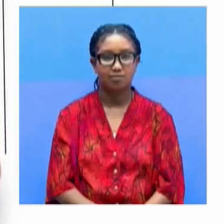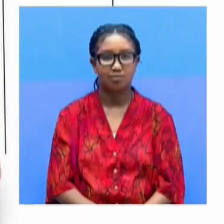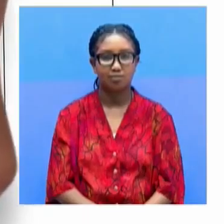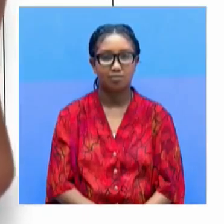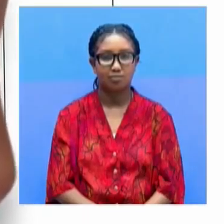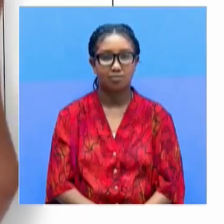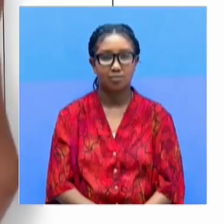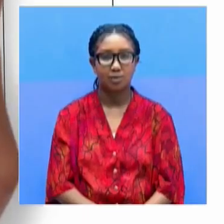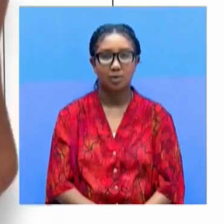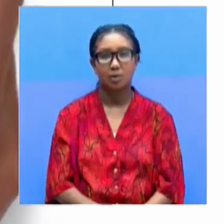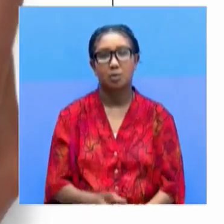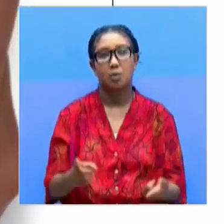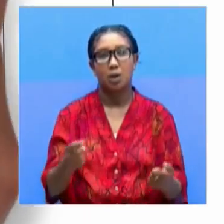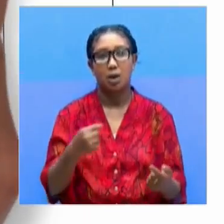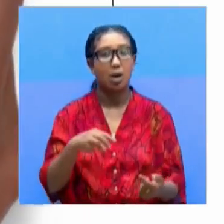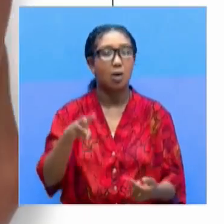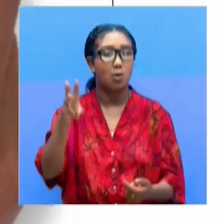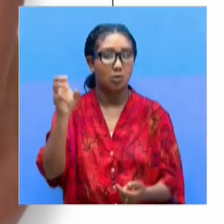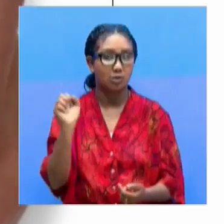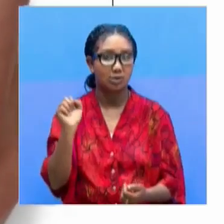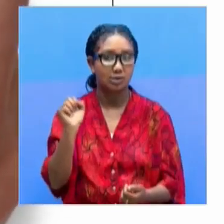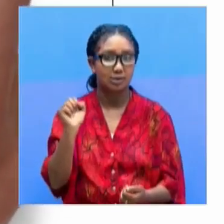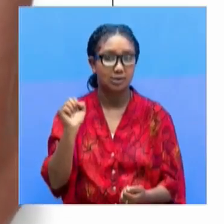I was